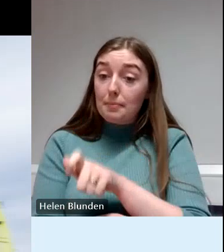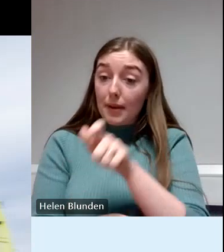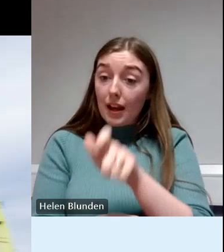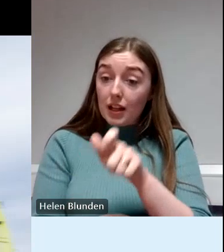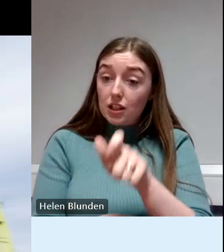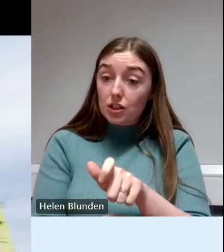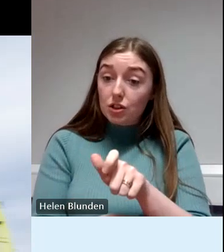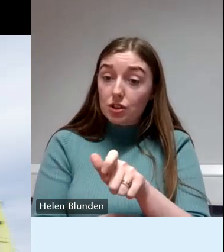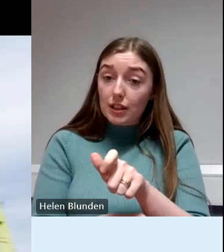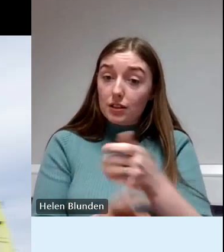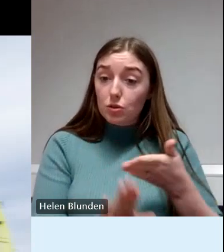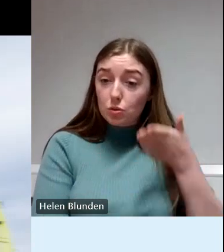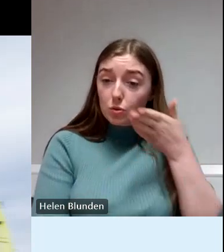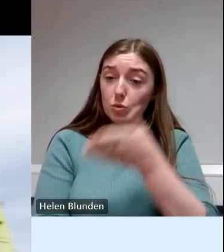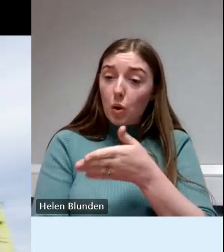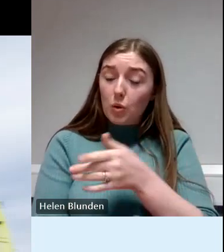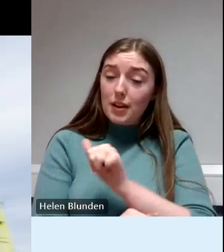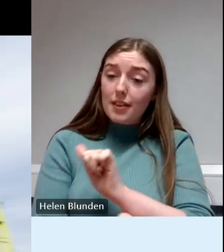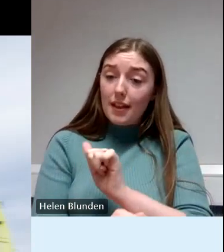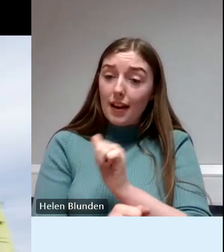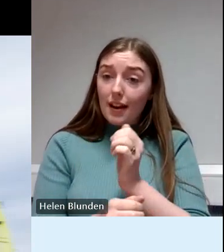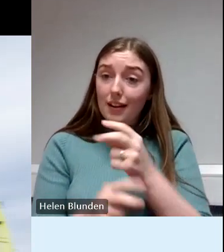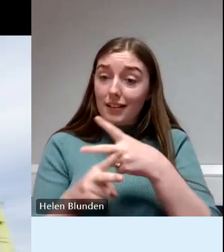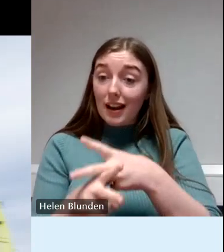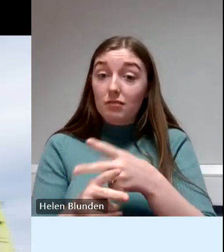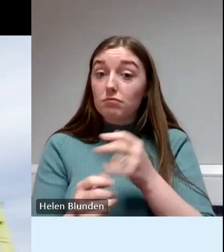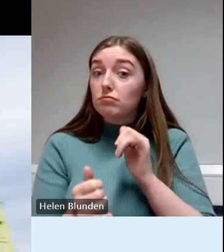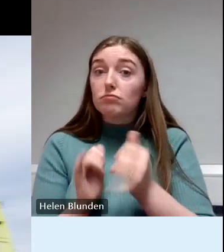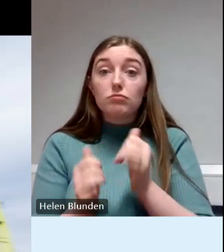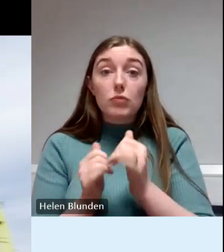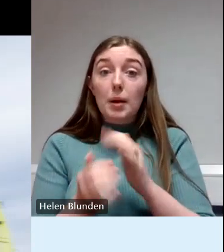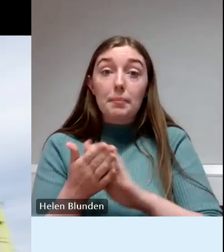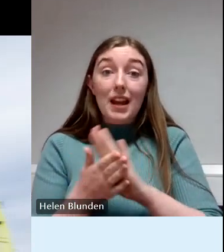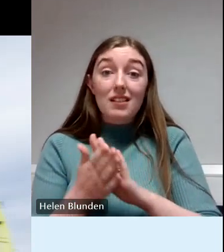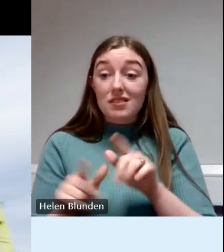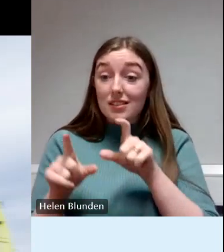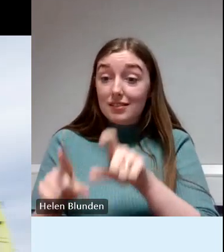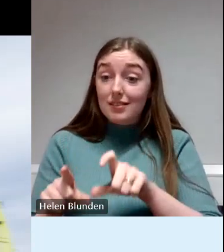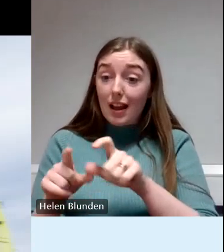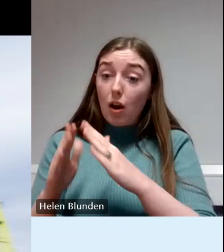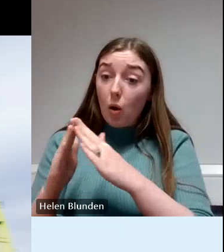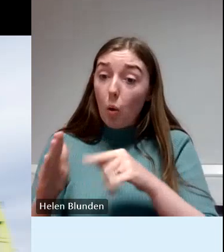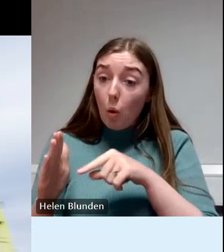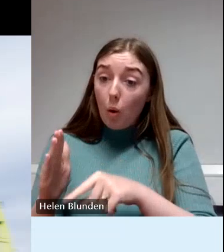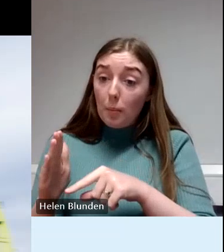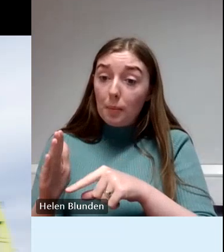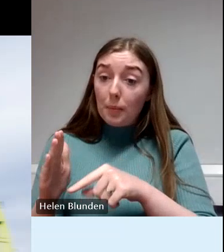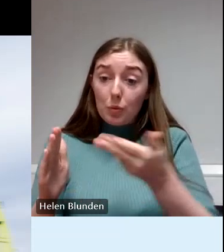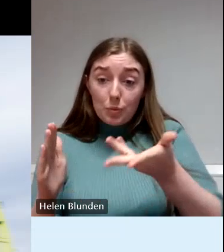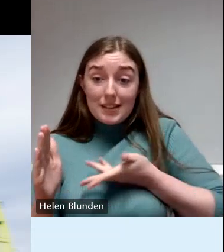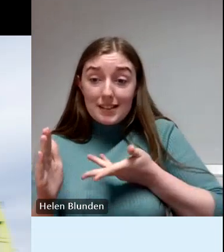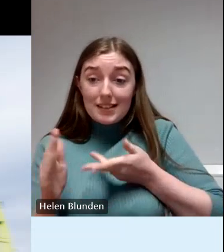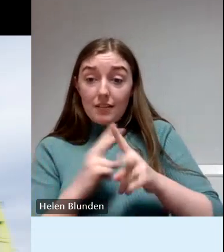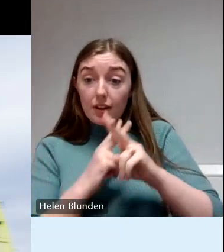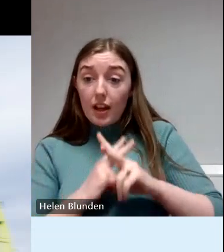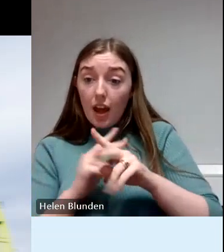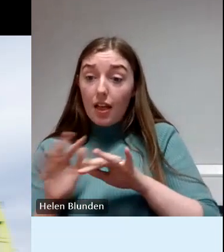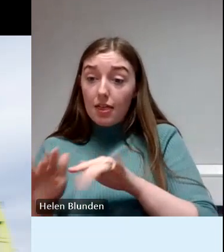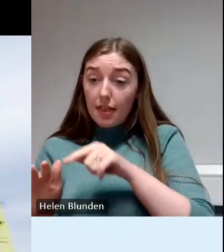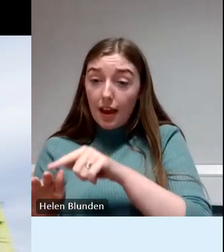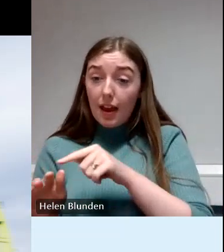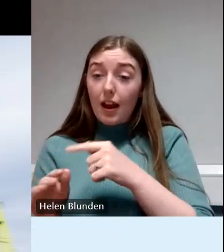care that they need. And sometimes that's by remaining in your own home, in terms of the ability to quickly